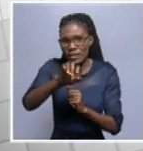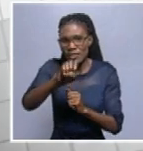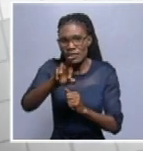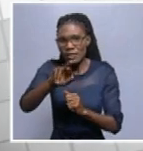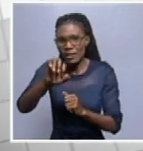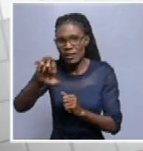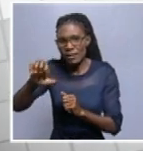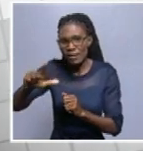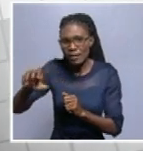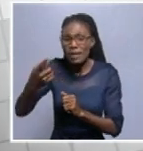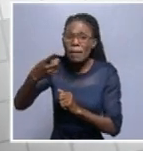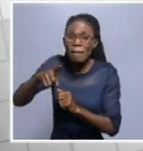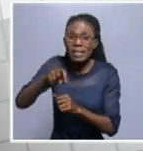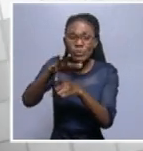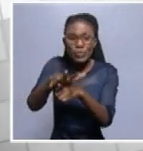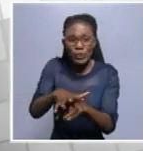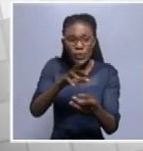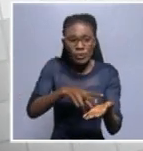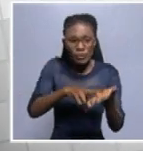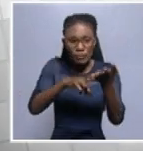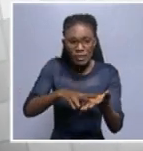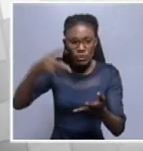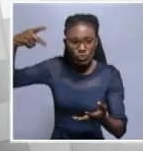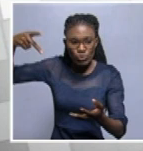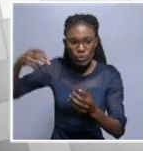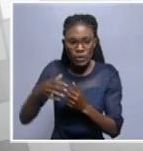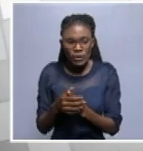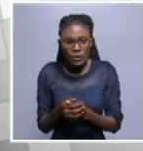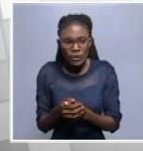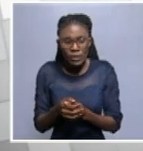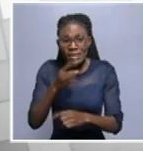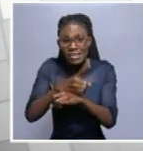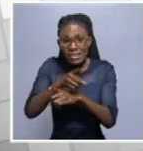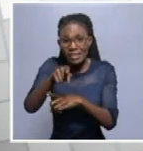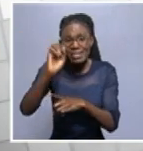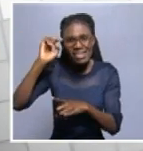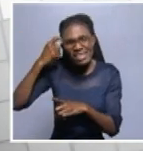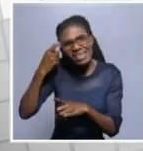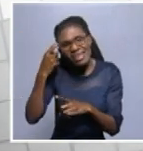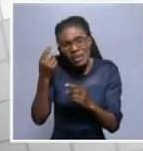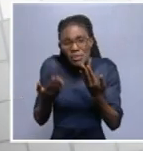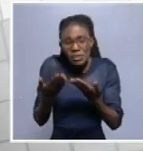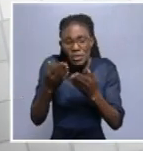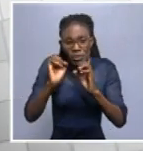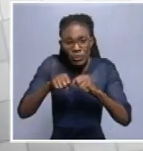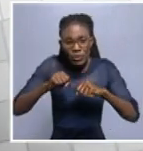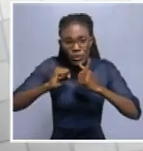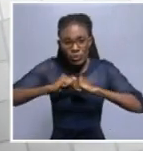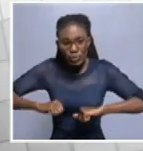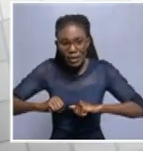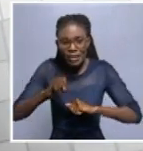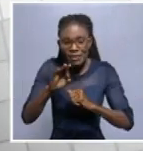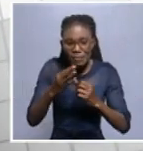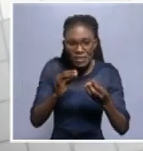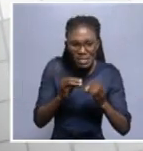of values, I think those states that are standing up, whether they are a big number